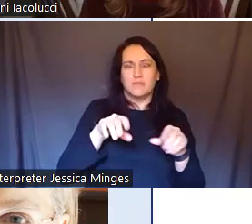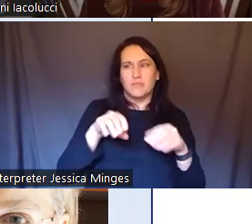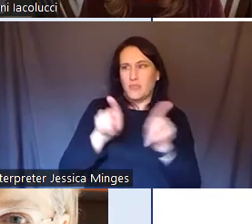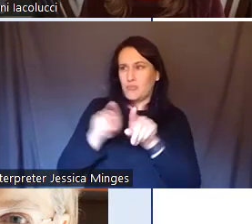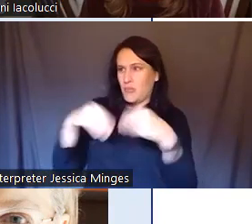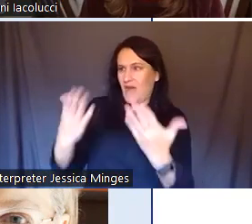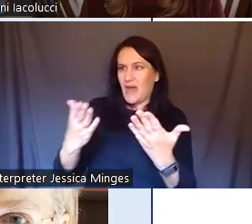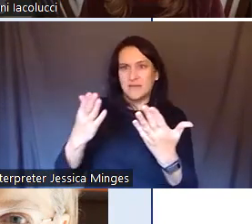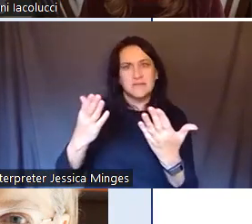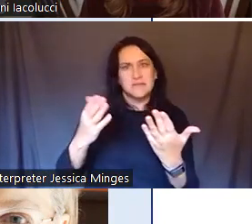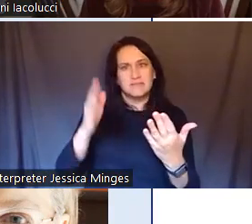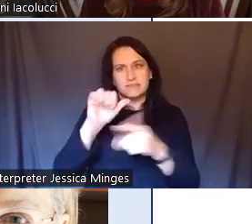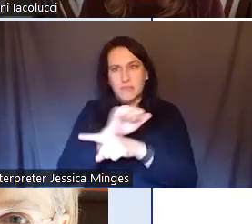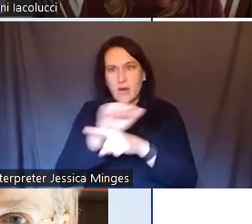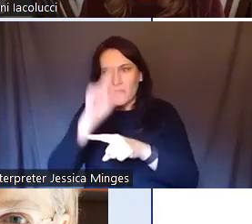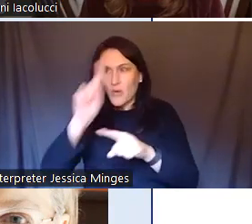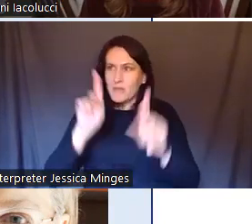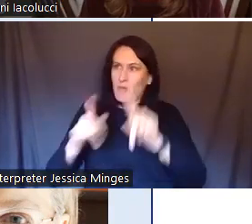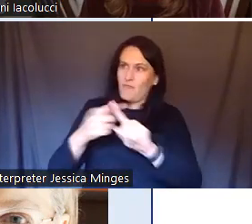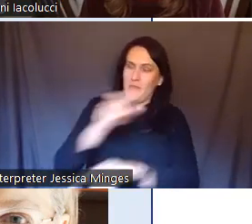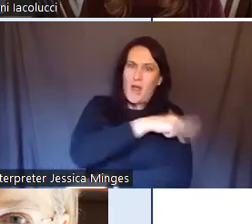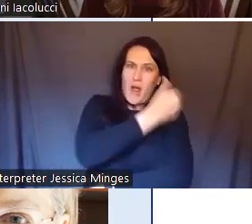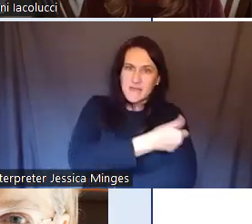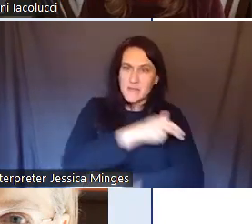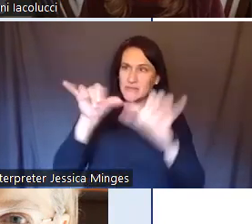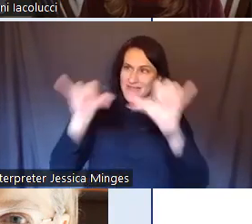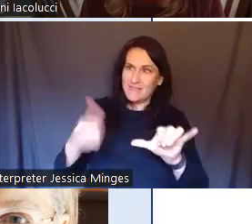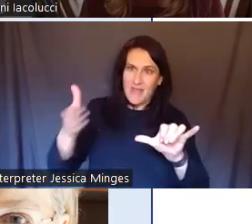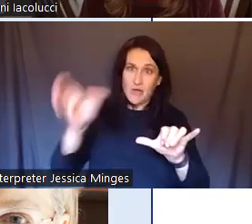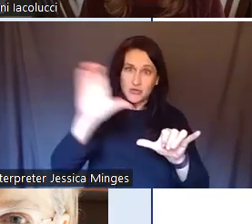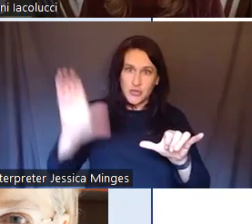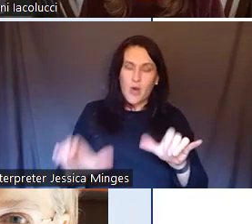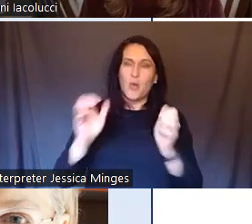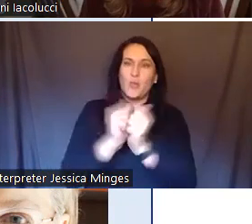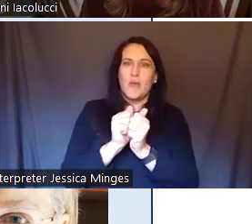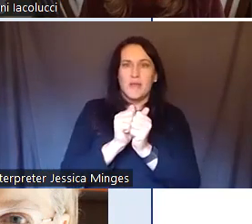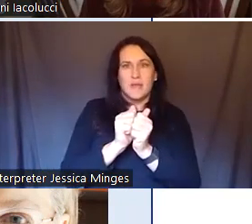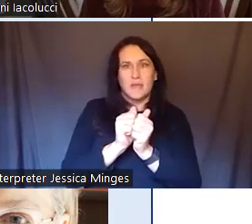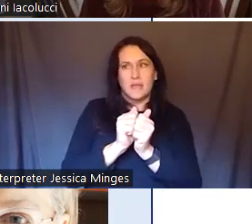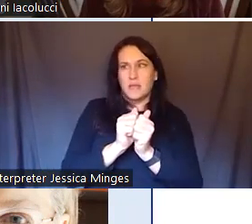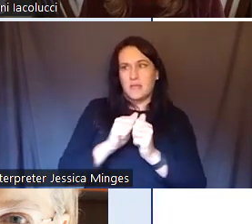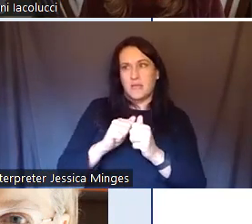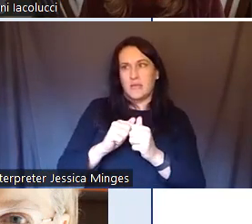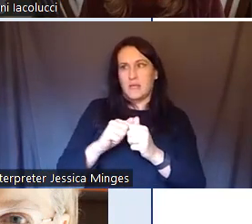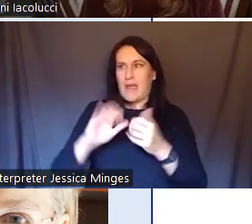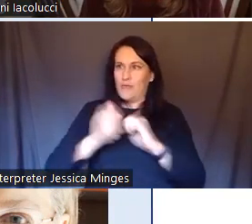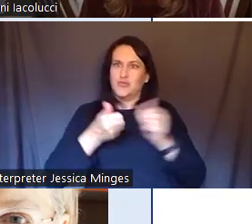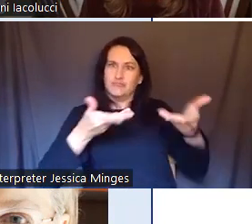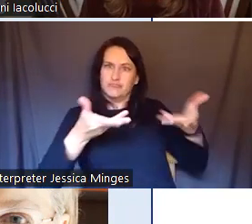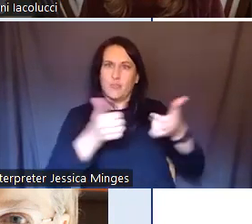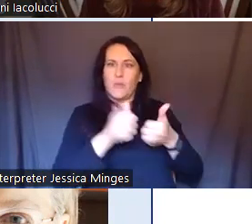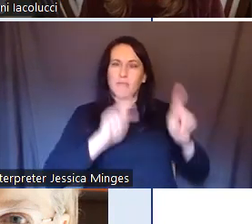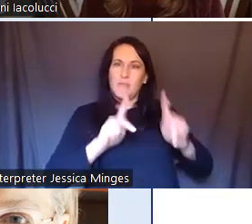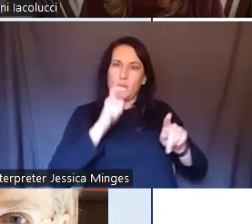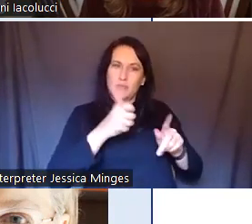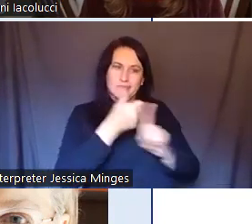administrators from hospital systems in the Chicago area with constituents with hearing loss. And they talk about